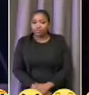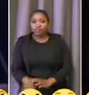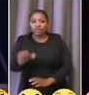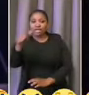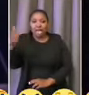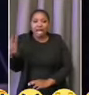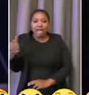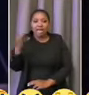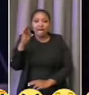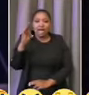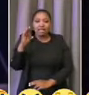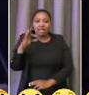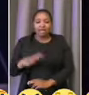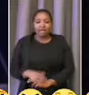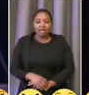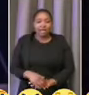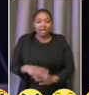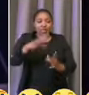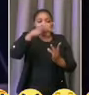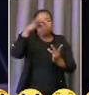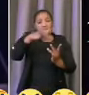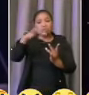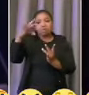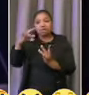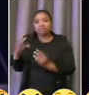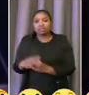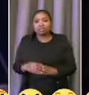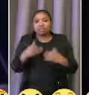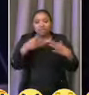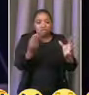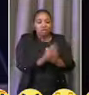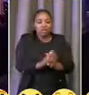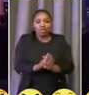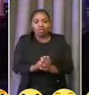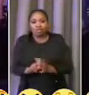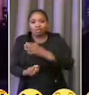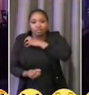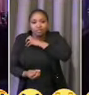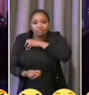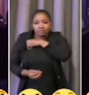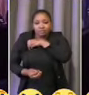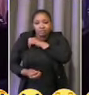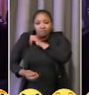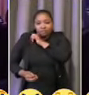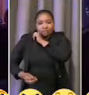another three wonderful nominees in this category, starting with